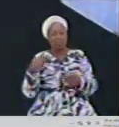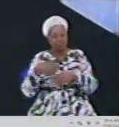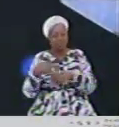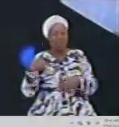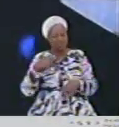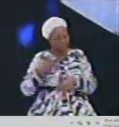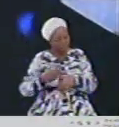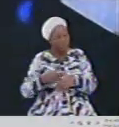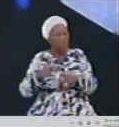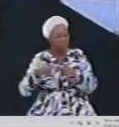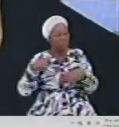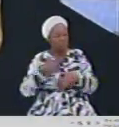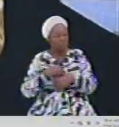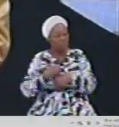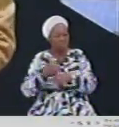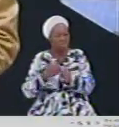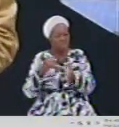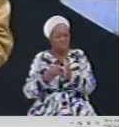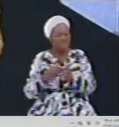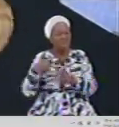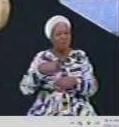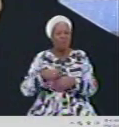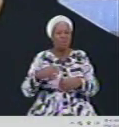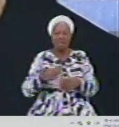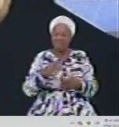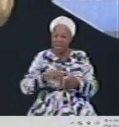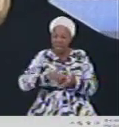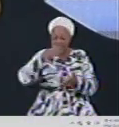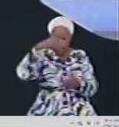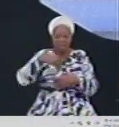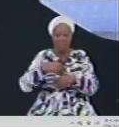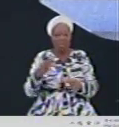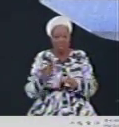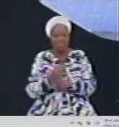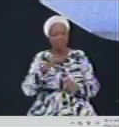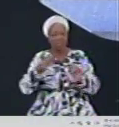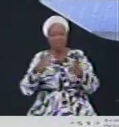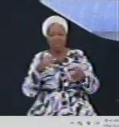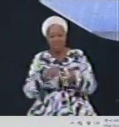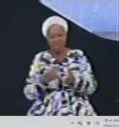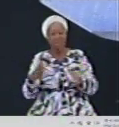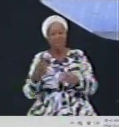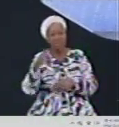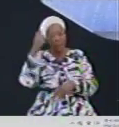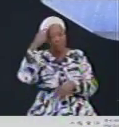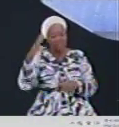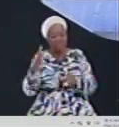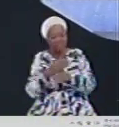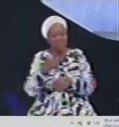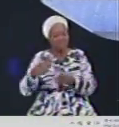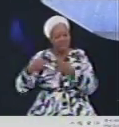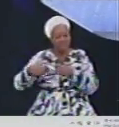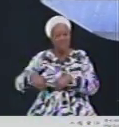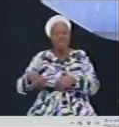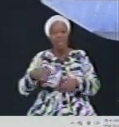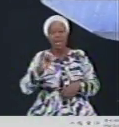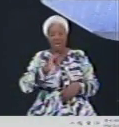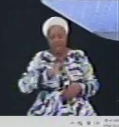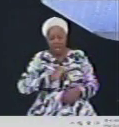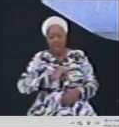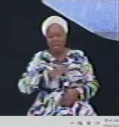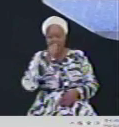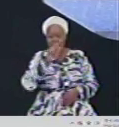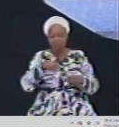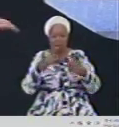but learning takes effort. It takes the mind. It takes the heart. I am going